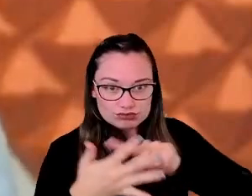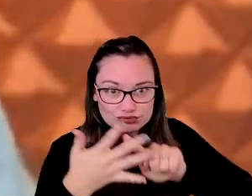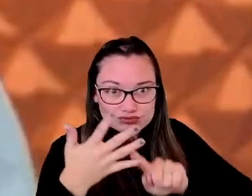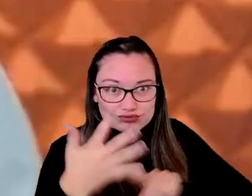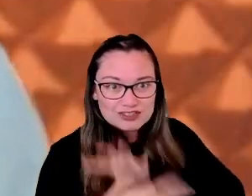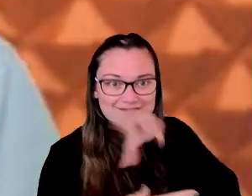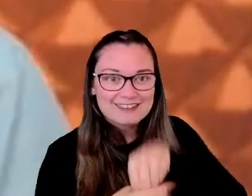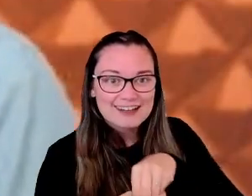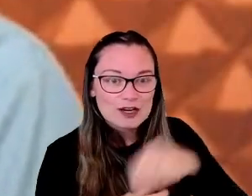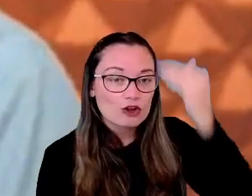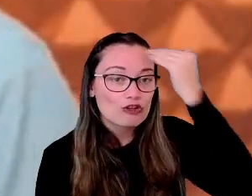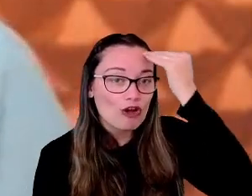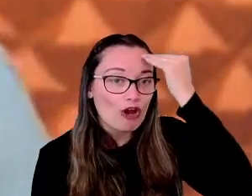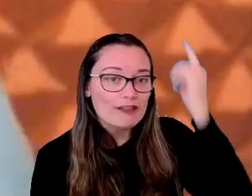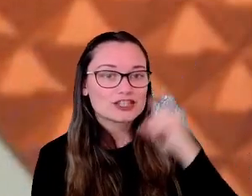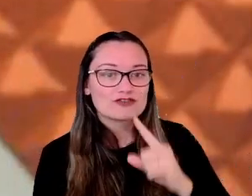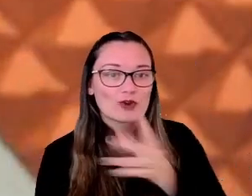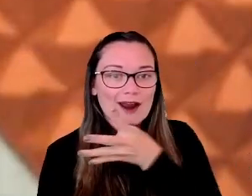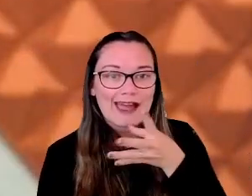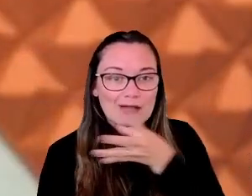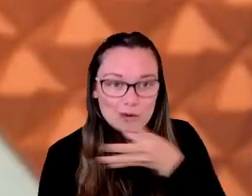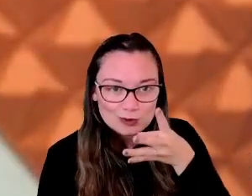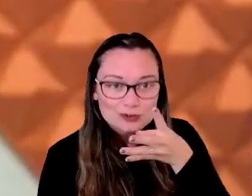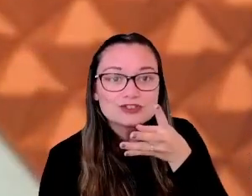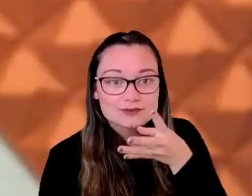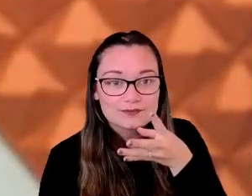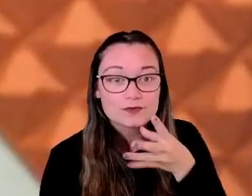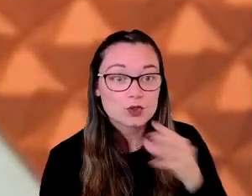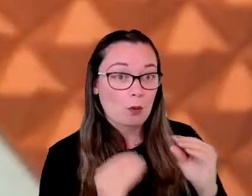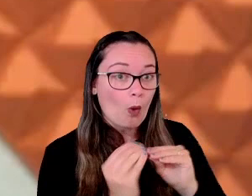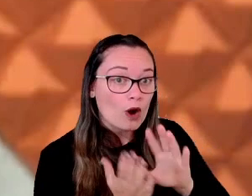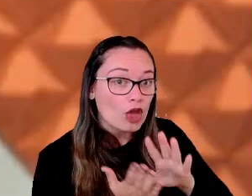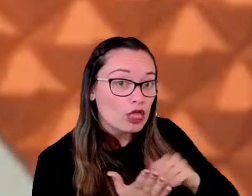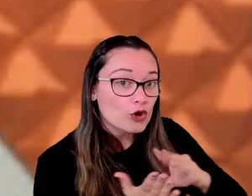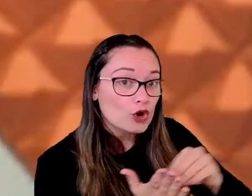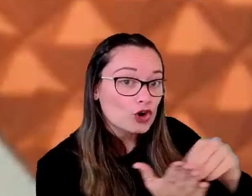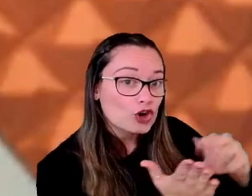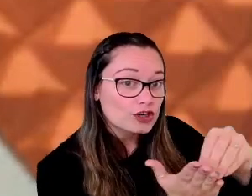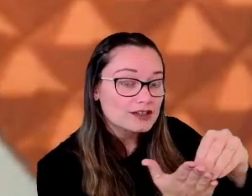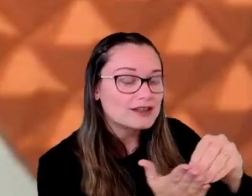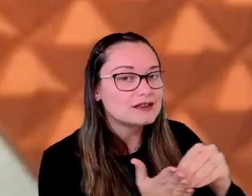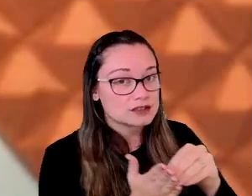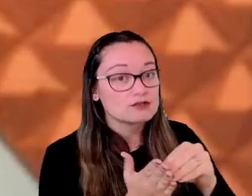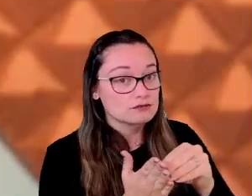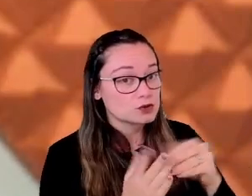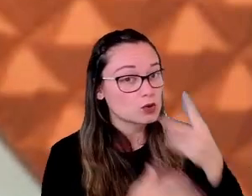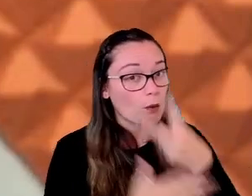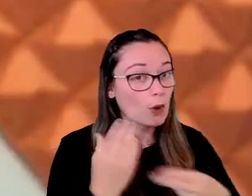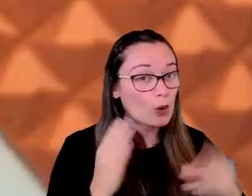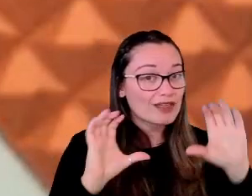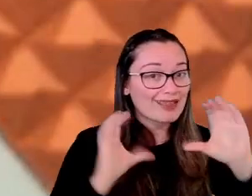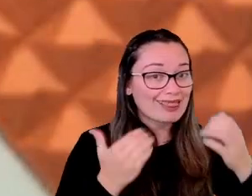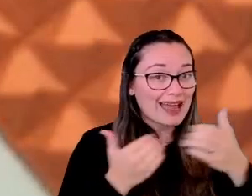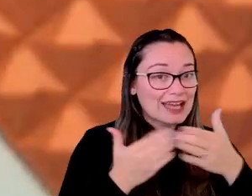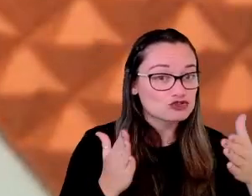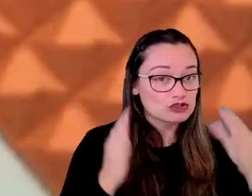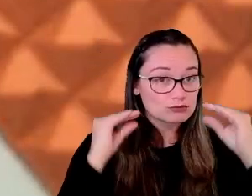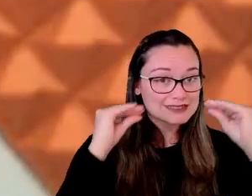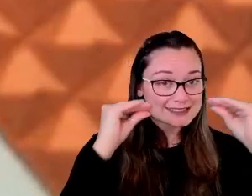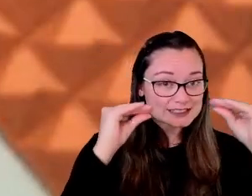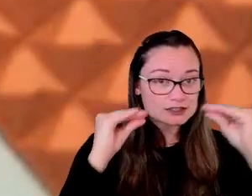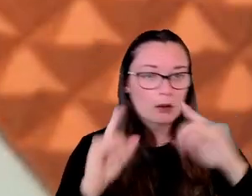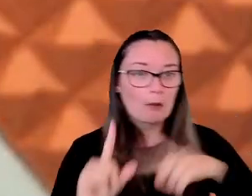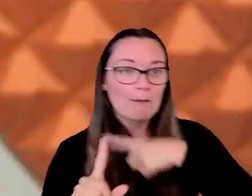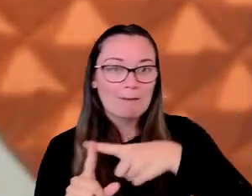knowledge of agriculture. And so the more you learn, and again, you can do this both in a classroom but also on